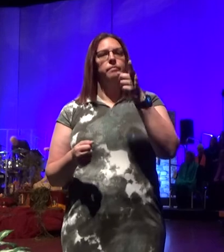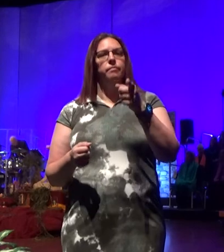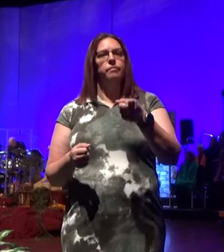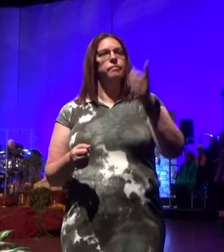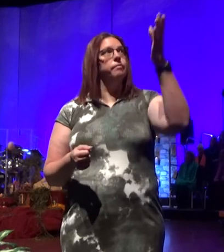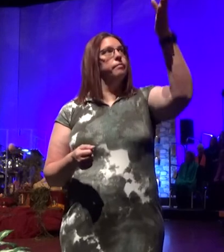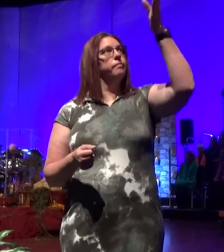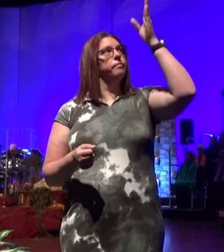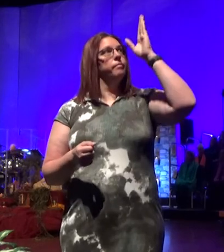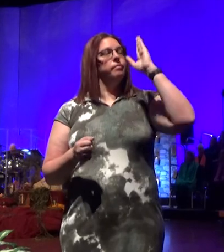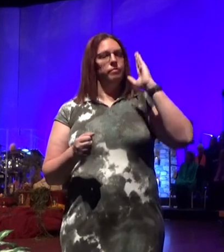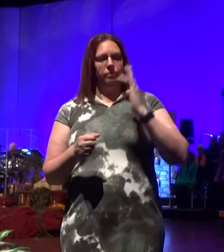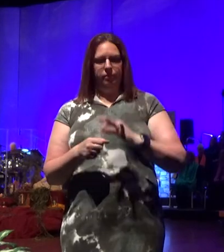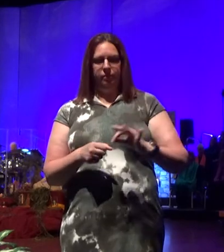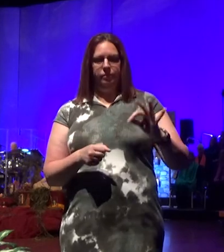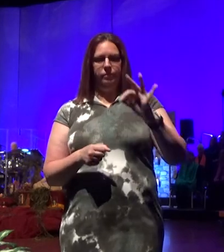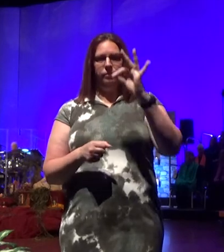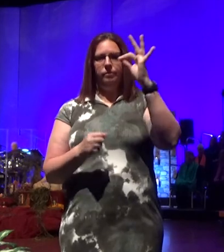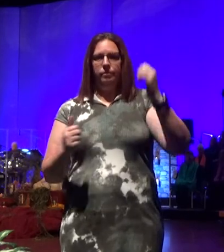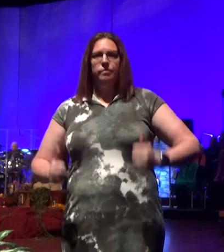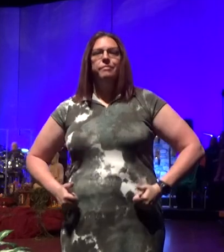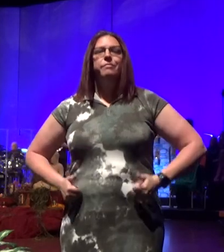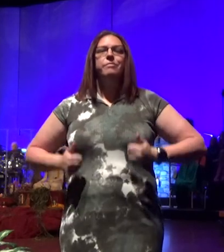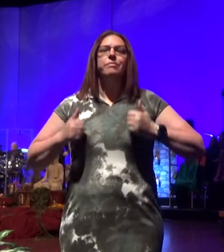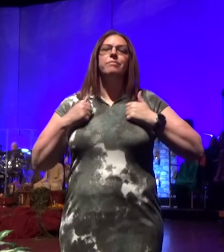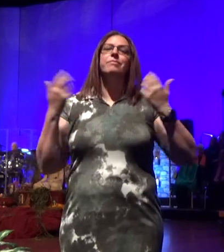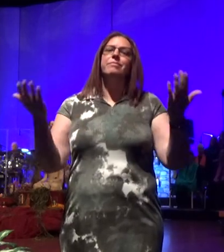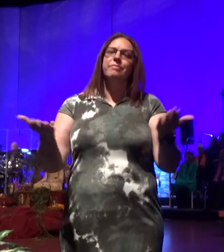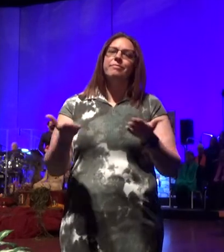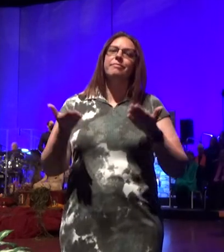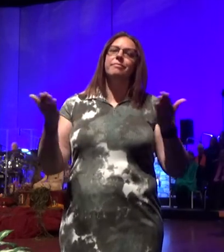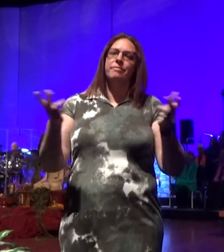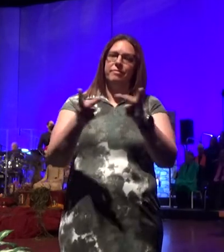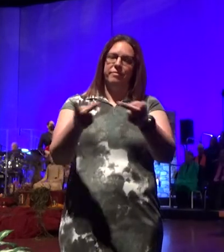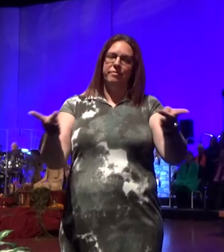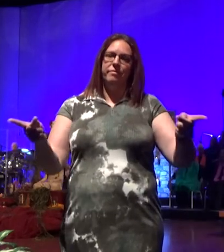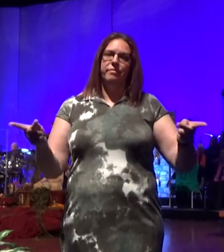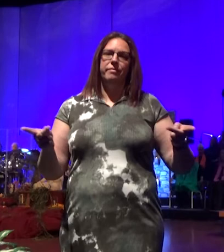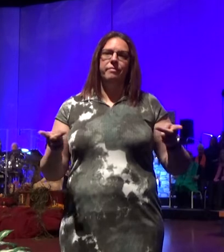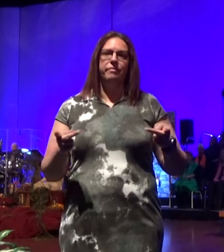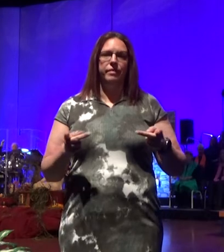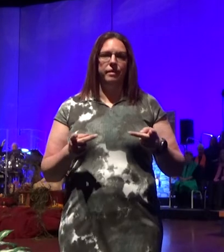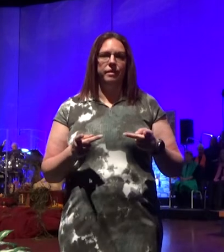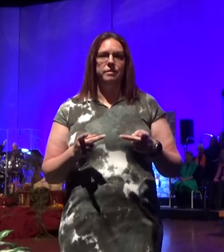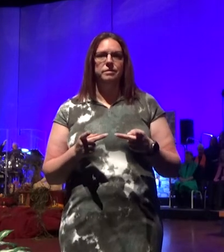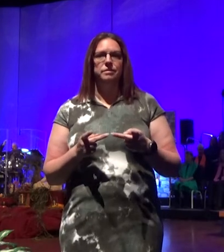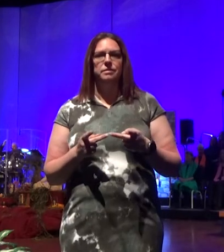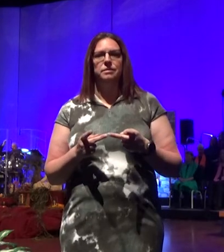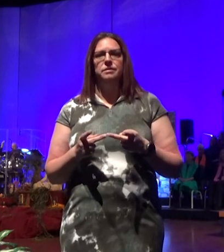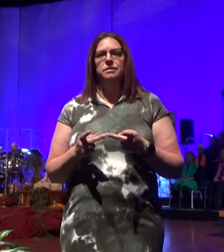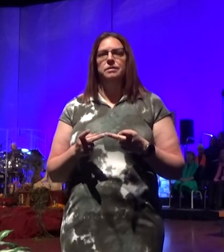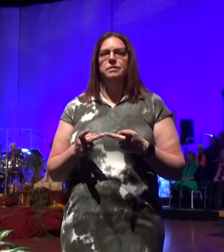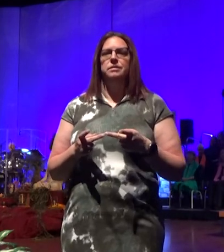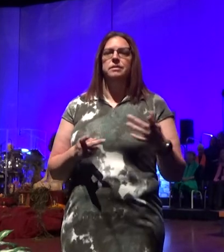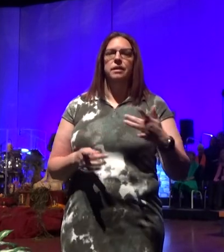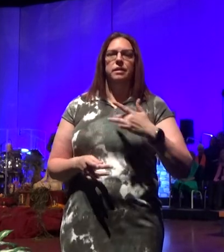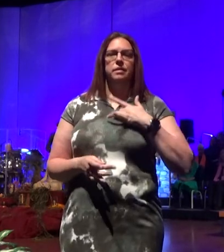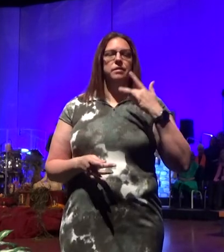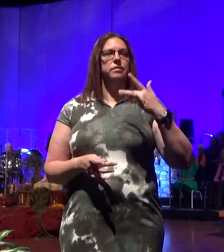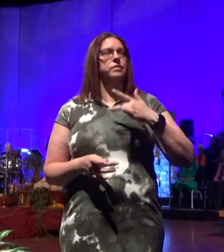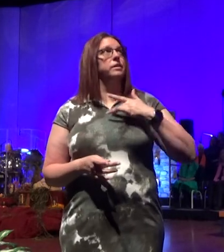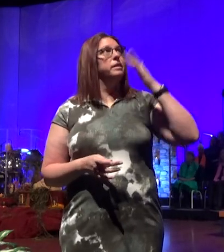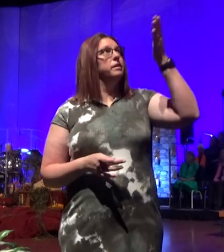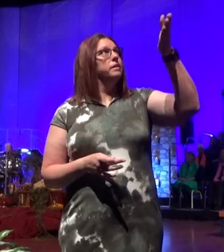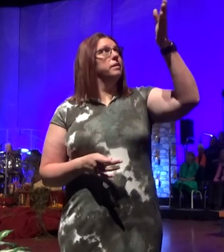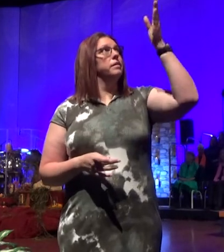Surely the presence of God is in this place. I can